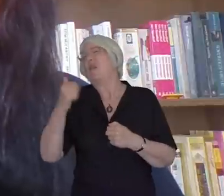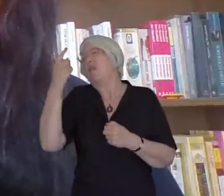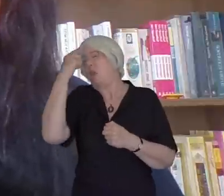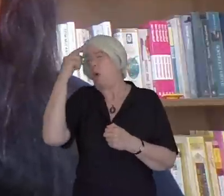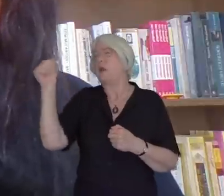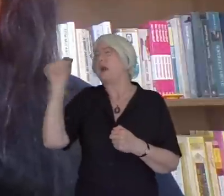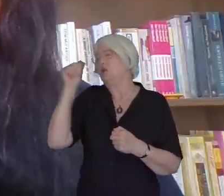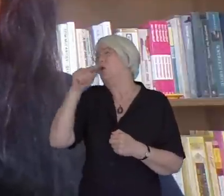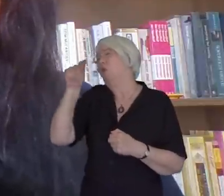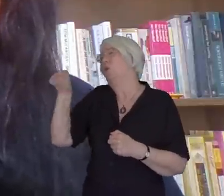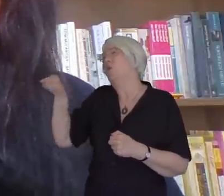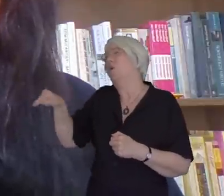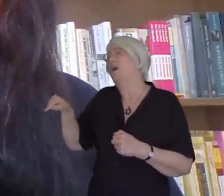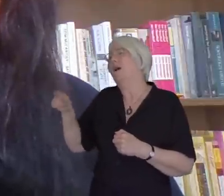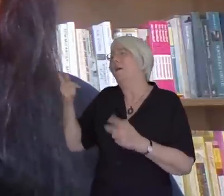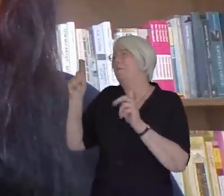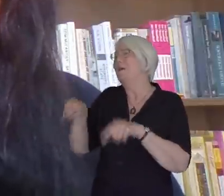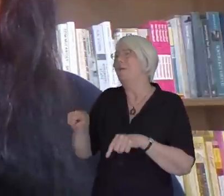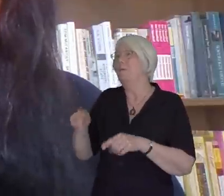really know them.